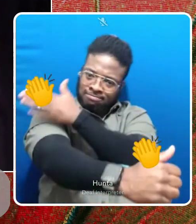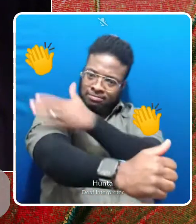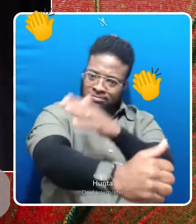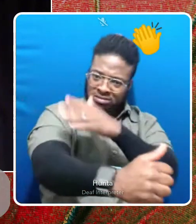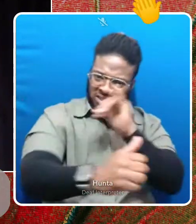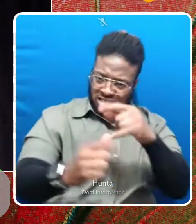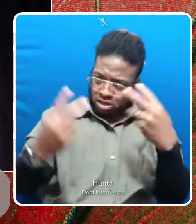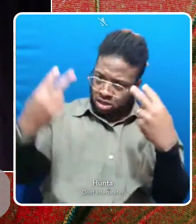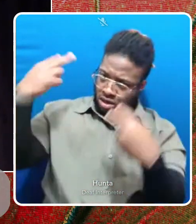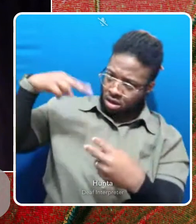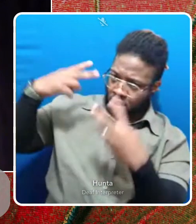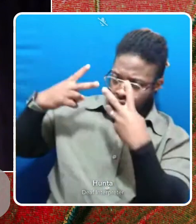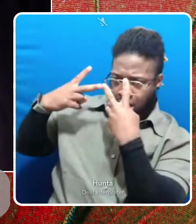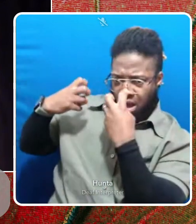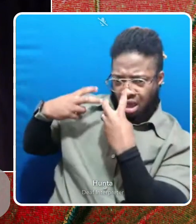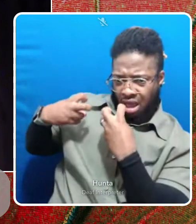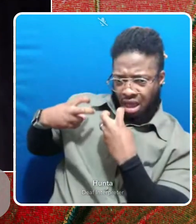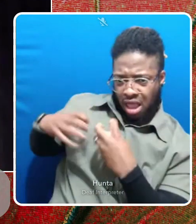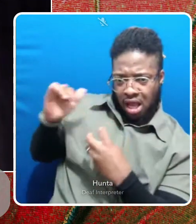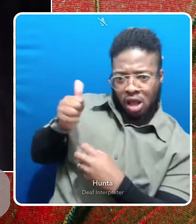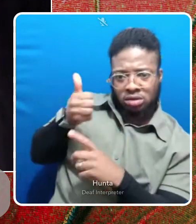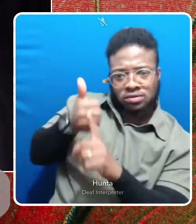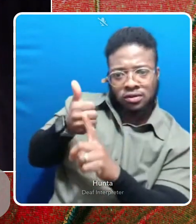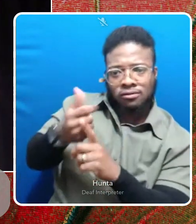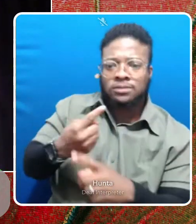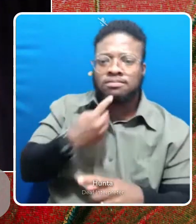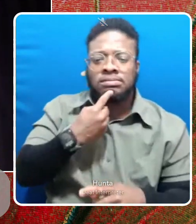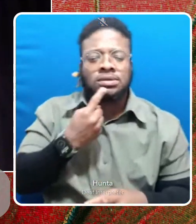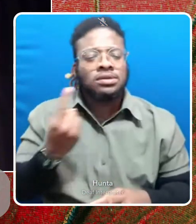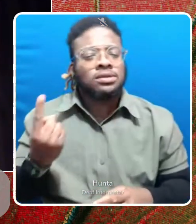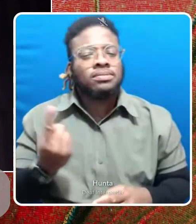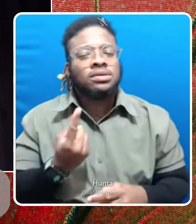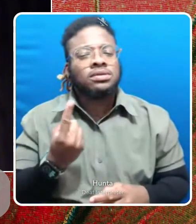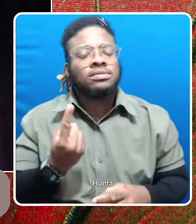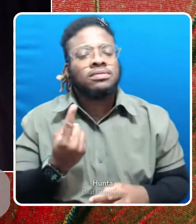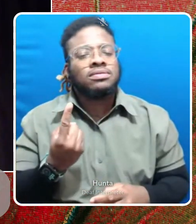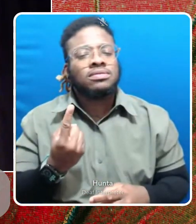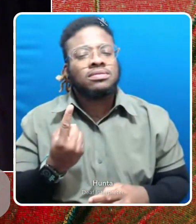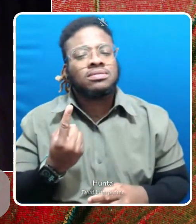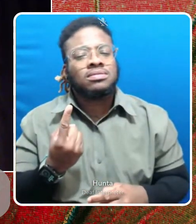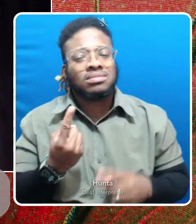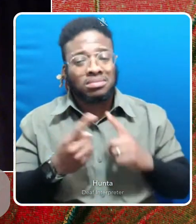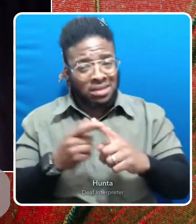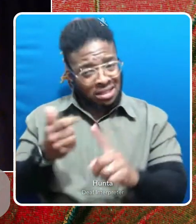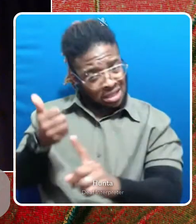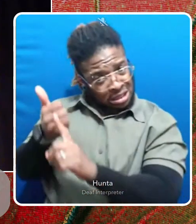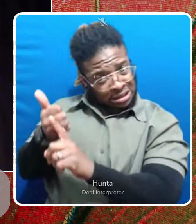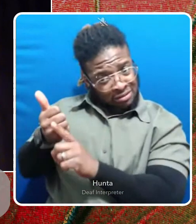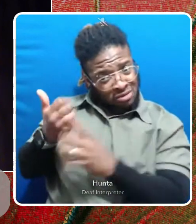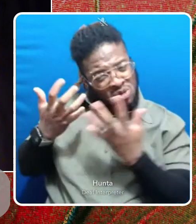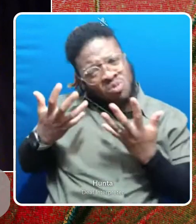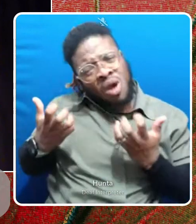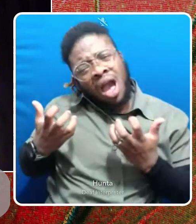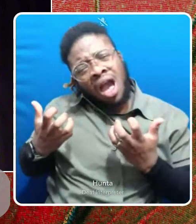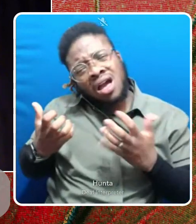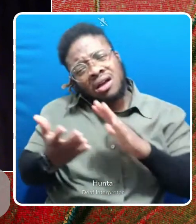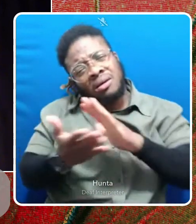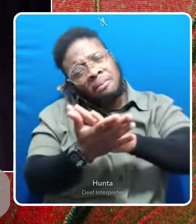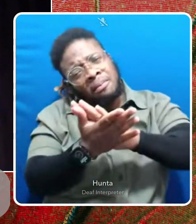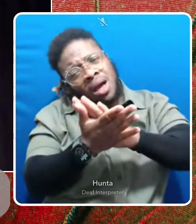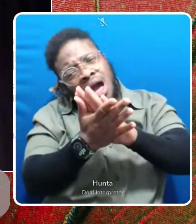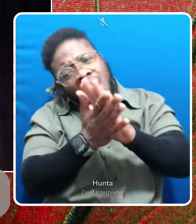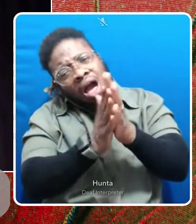And maybe she just wanted to be my muse. I mean, she knows I'm a poet, but I think I just read too